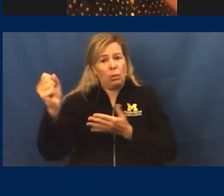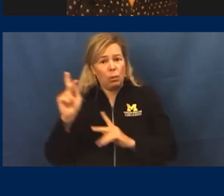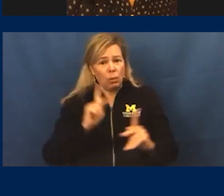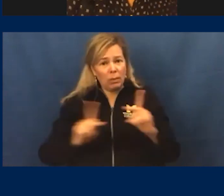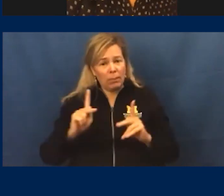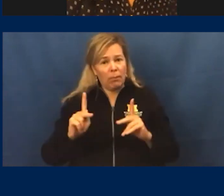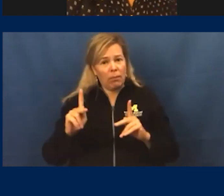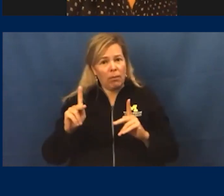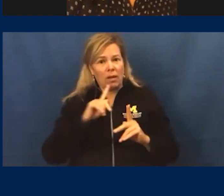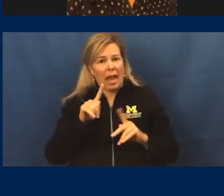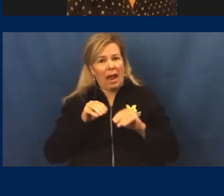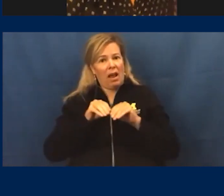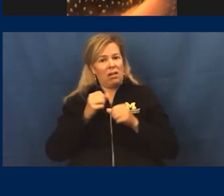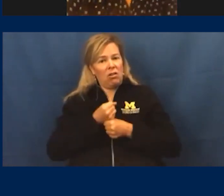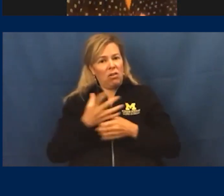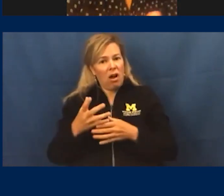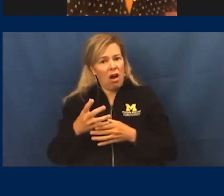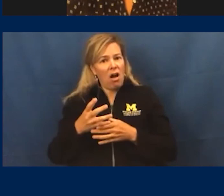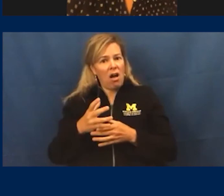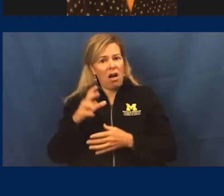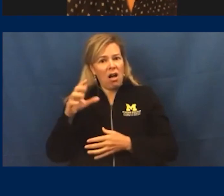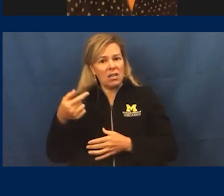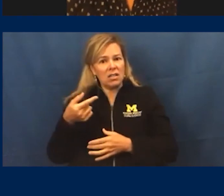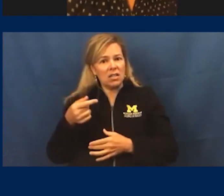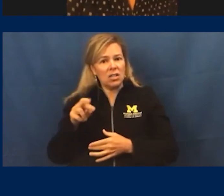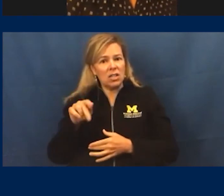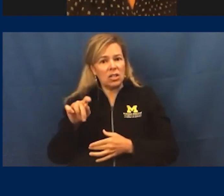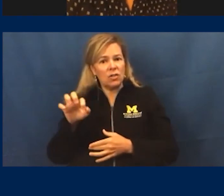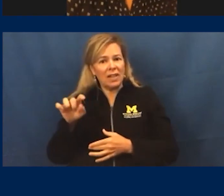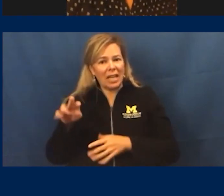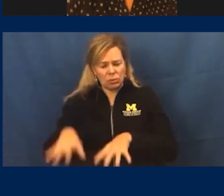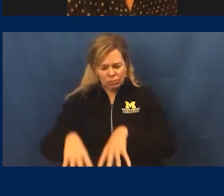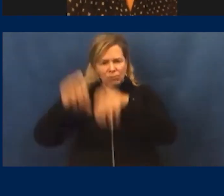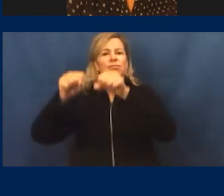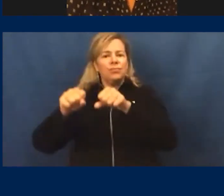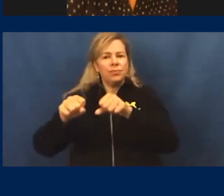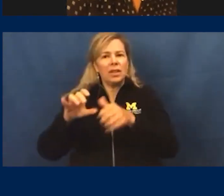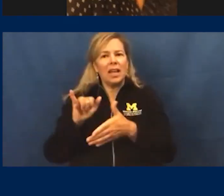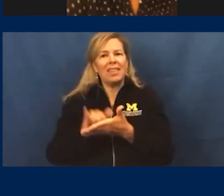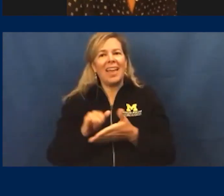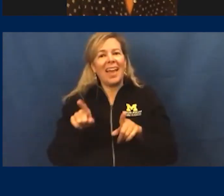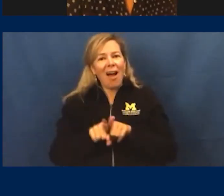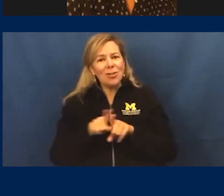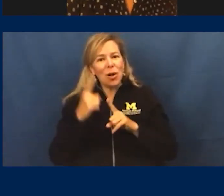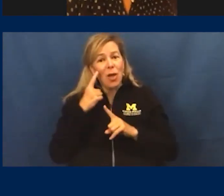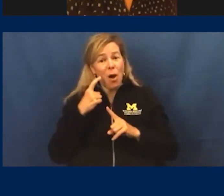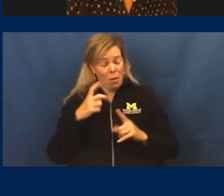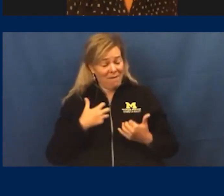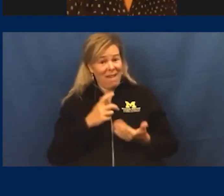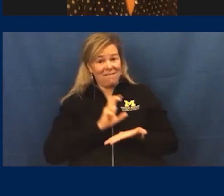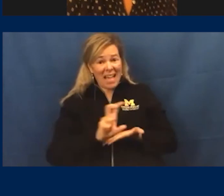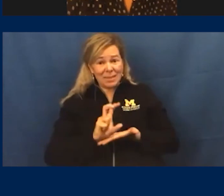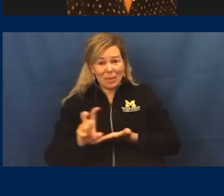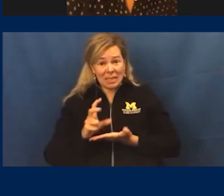we also do address those through some of the investments that we have that we should be proud of. We need to